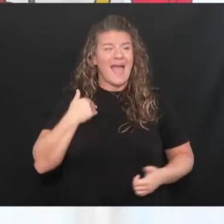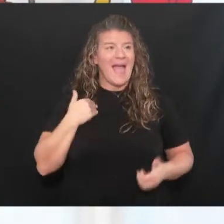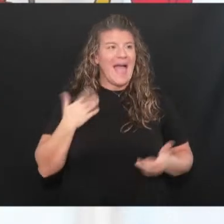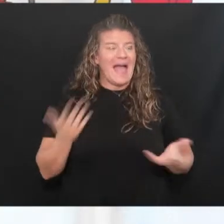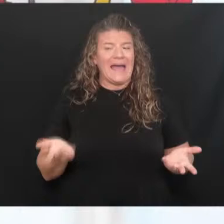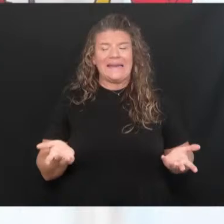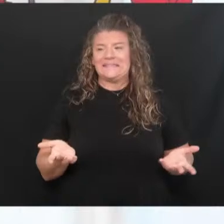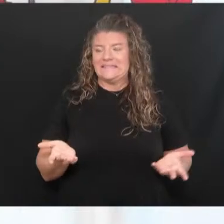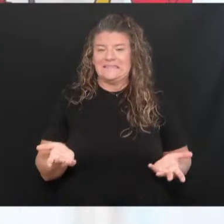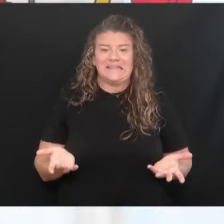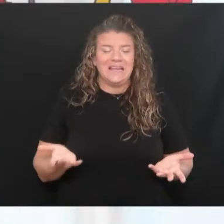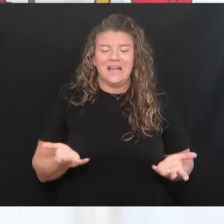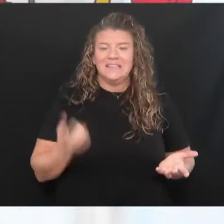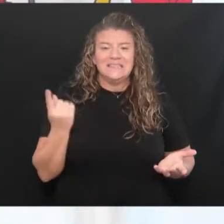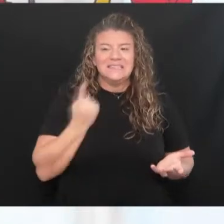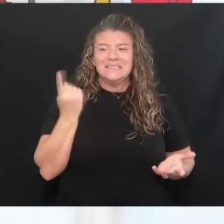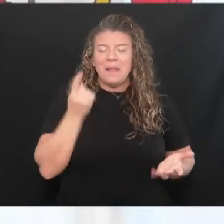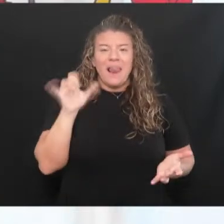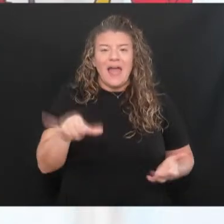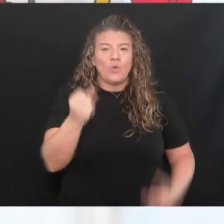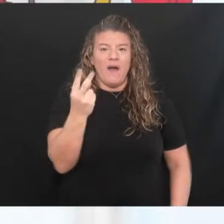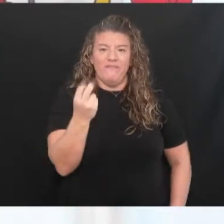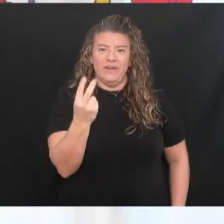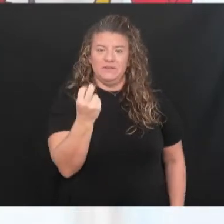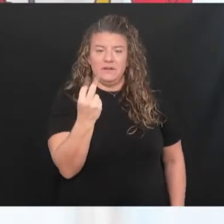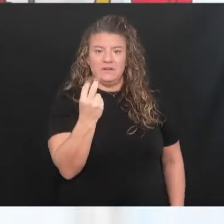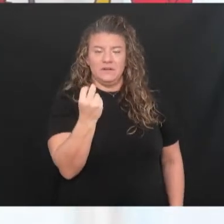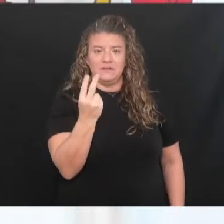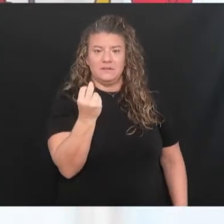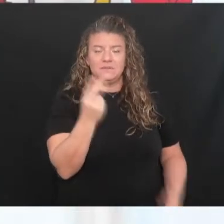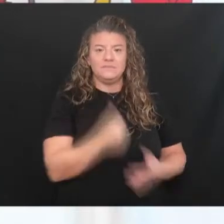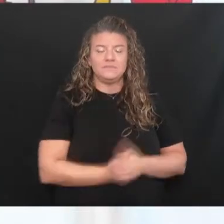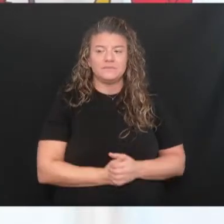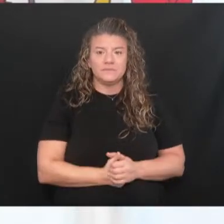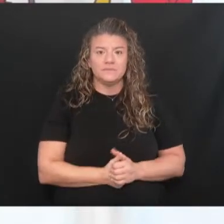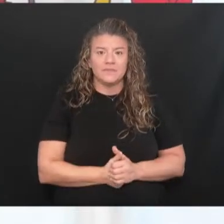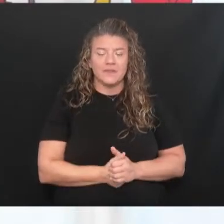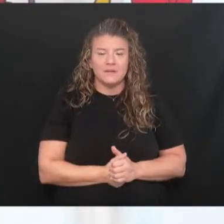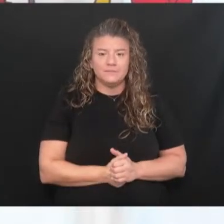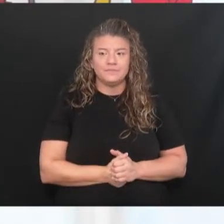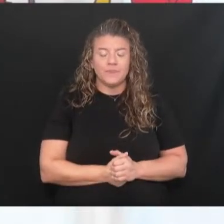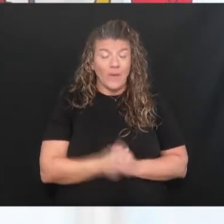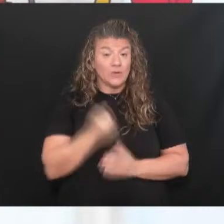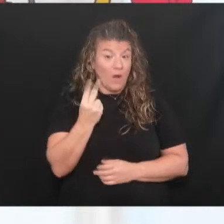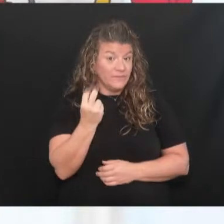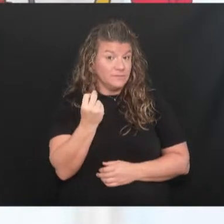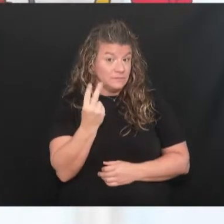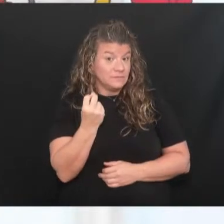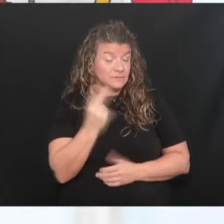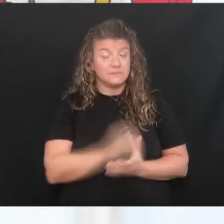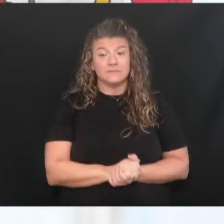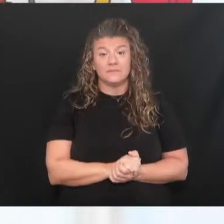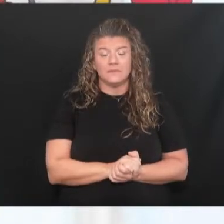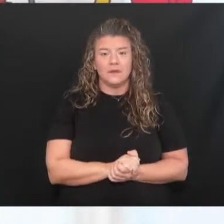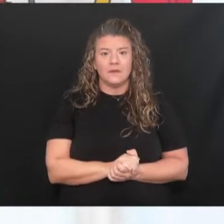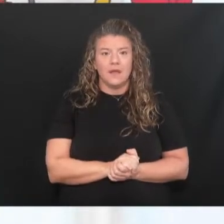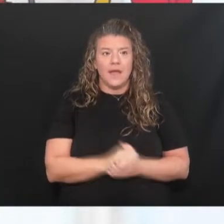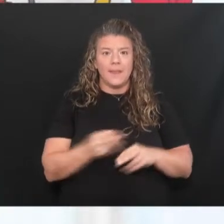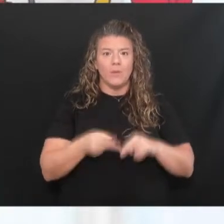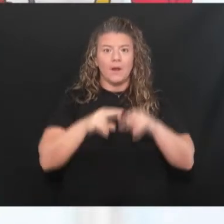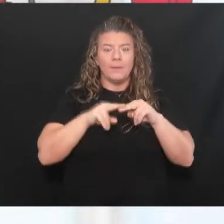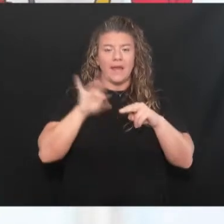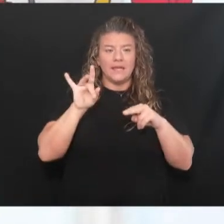number was, but it was like 12. And we sat around, we had 12, and then we went to 18 or